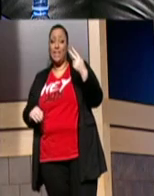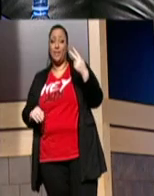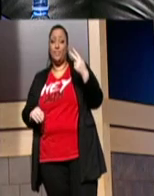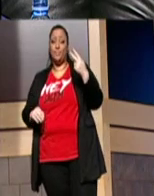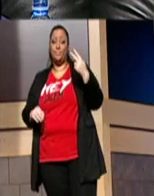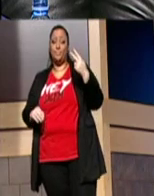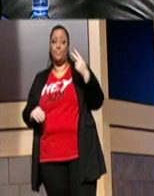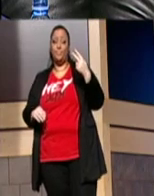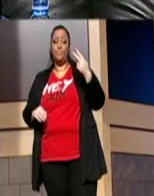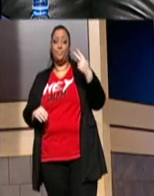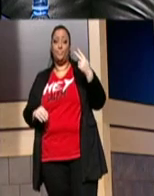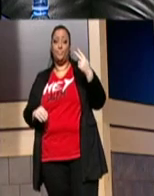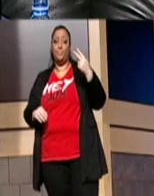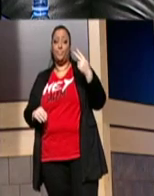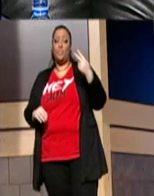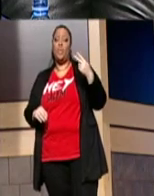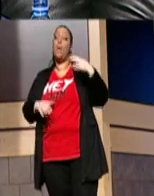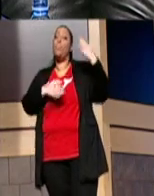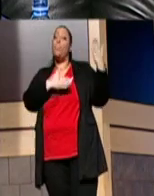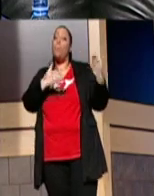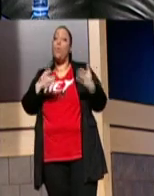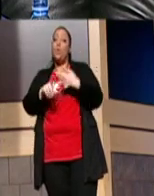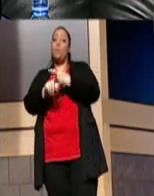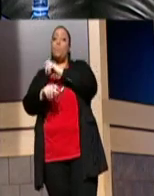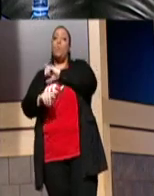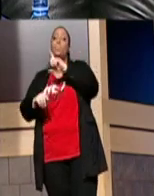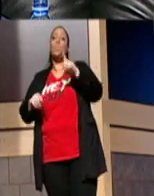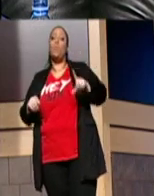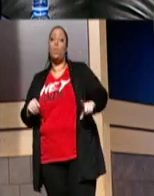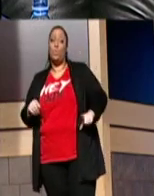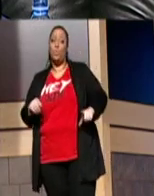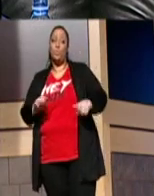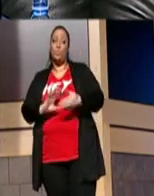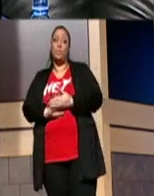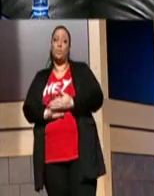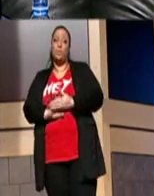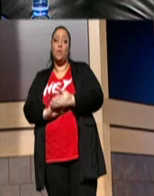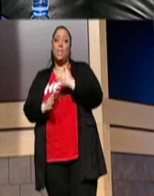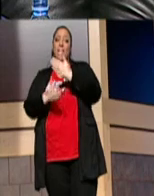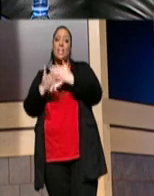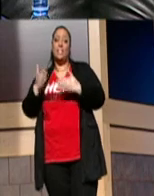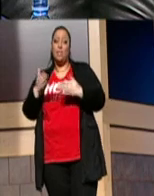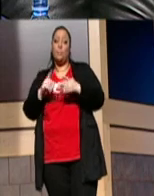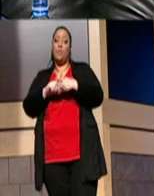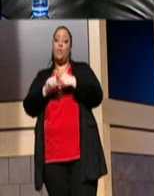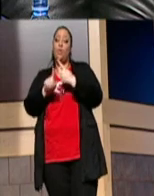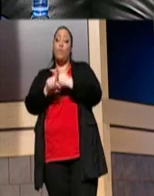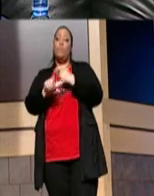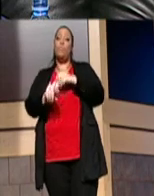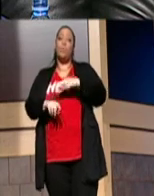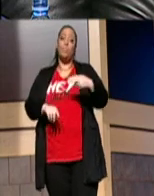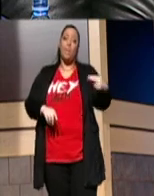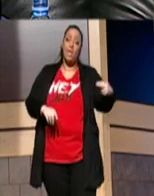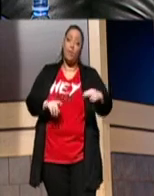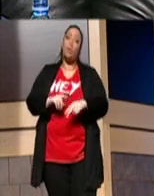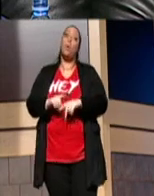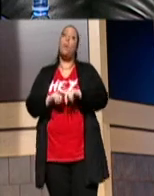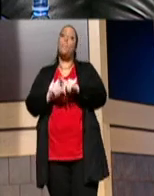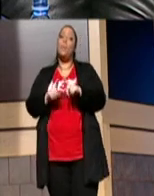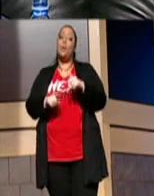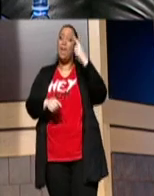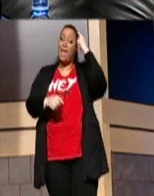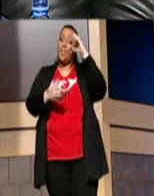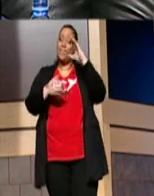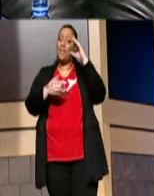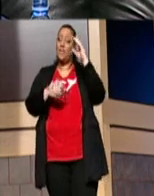it from the Lord. I think it's something from the pit of hell. But I think the church needs